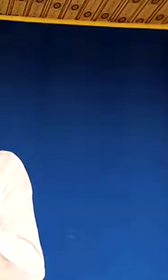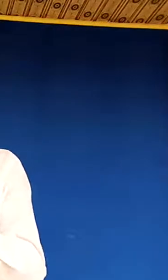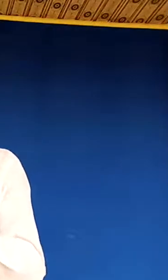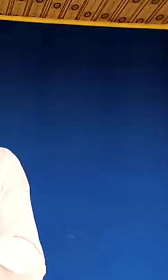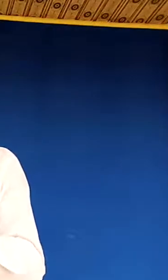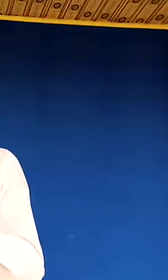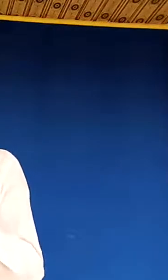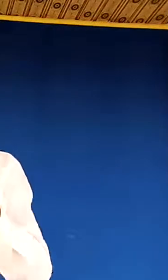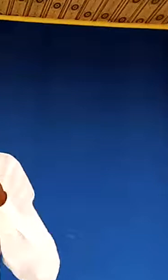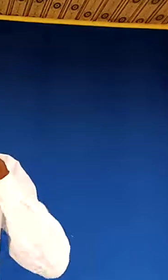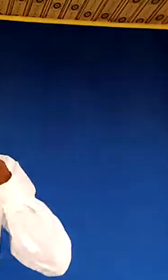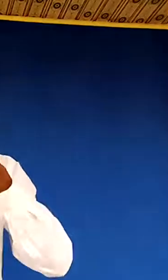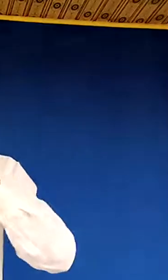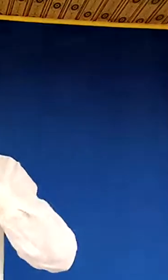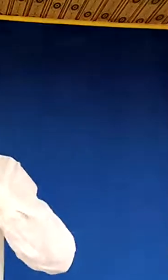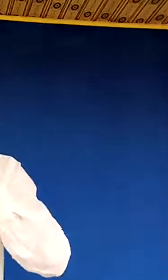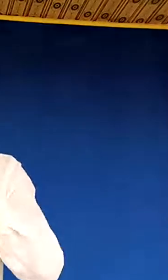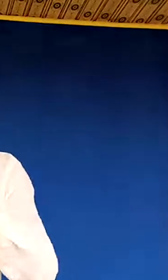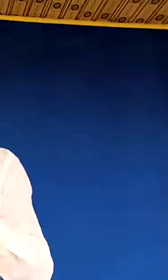finished from Unilag,